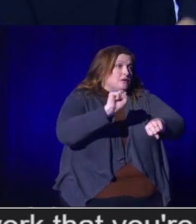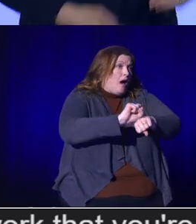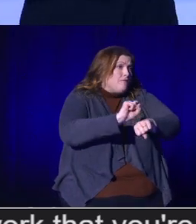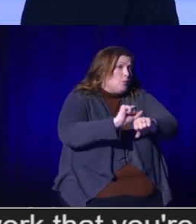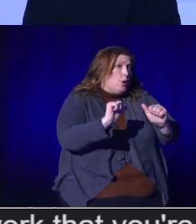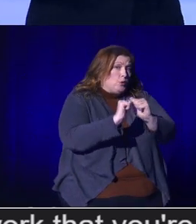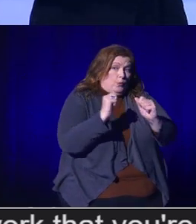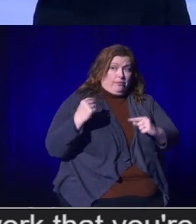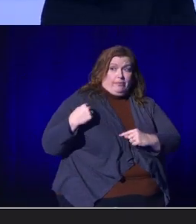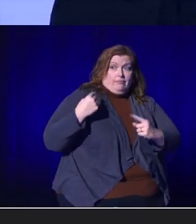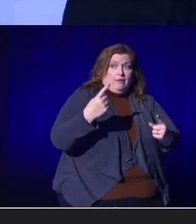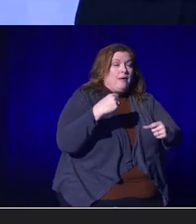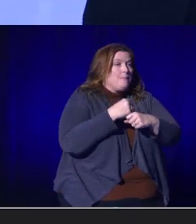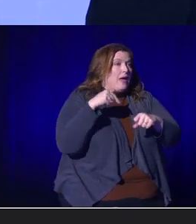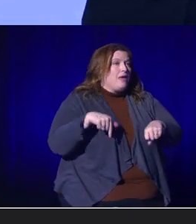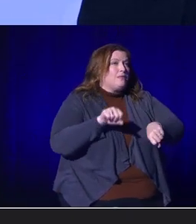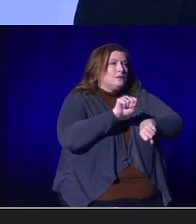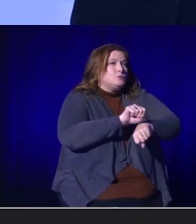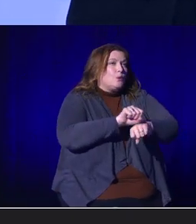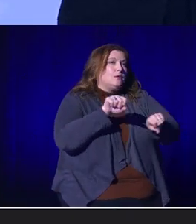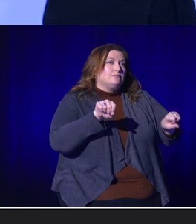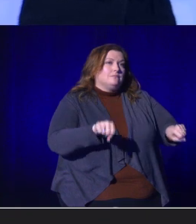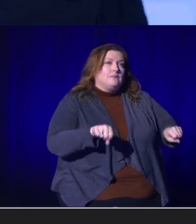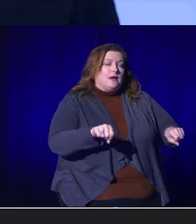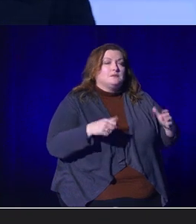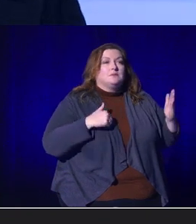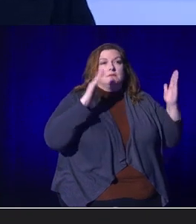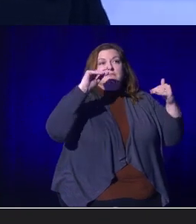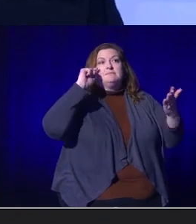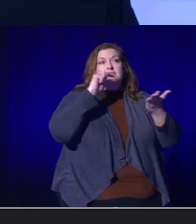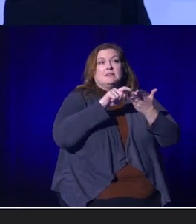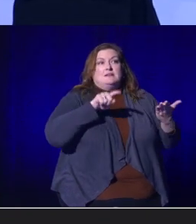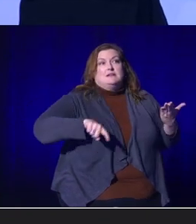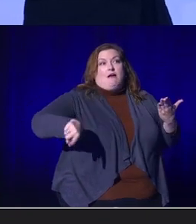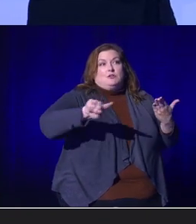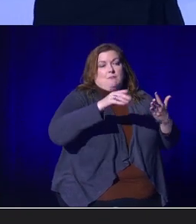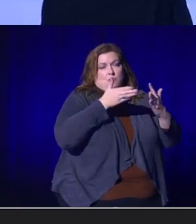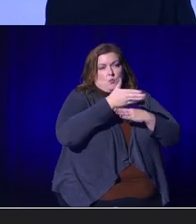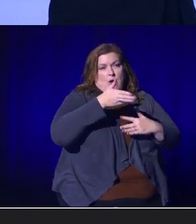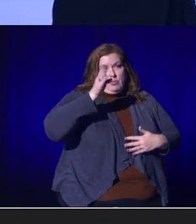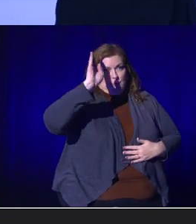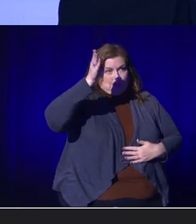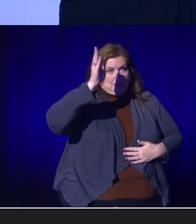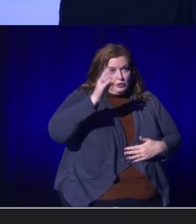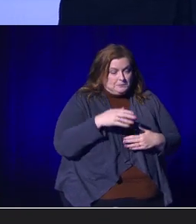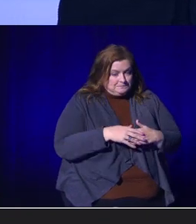that have made this work possible, and I hope I acknowledge them throughout the presentation.